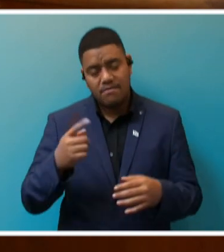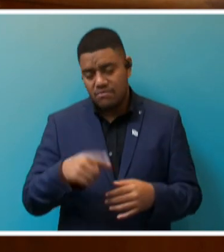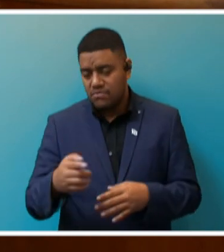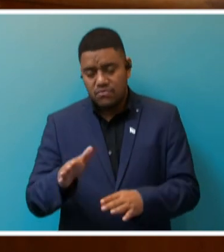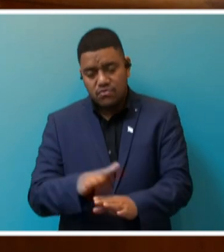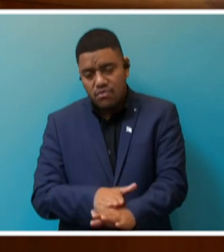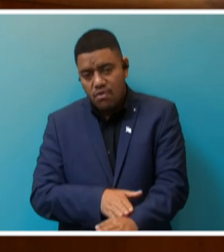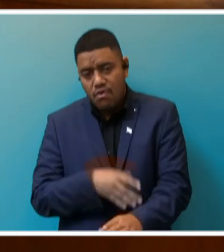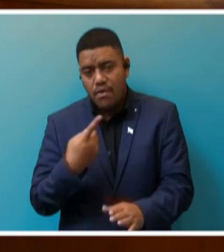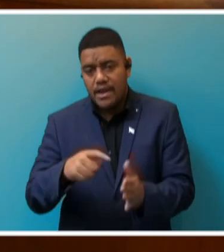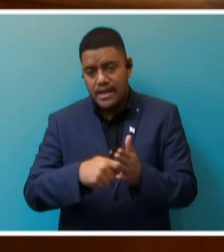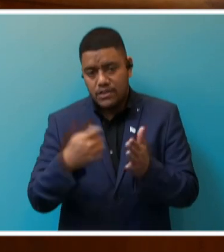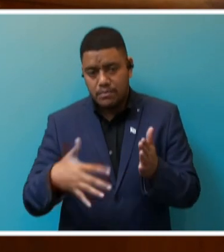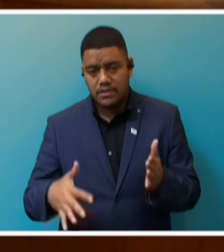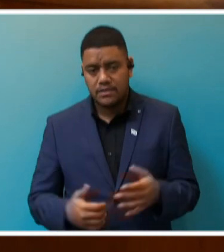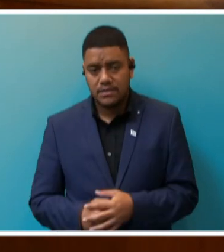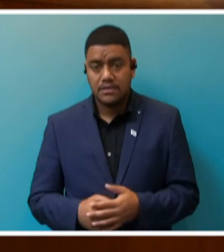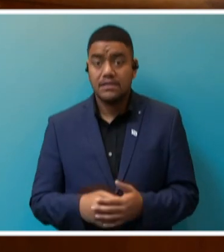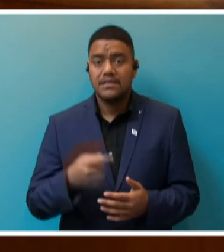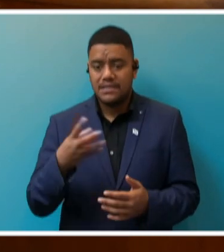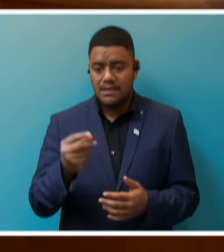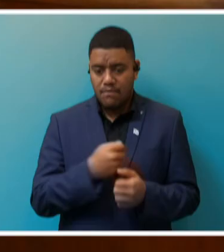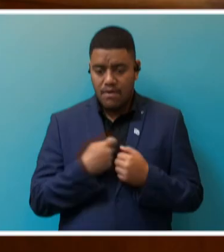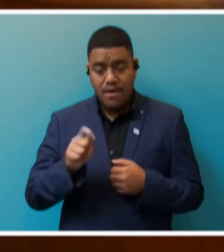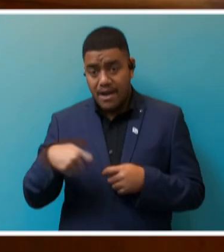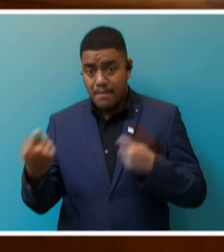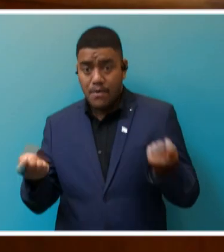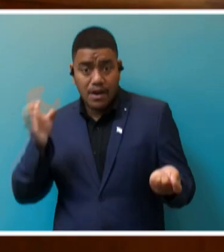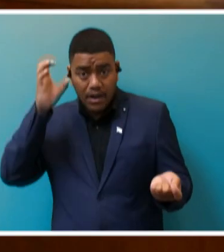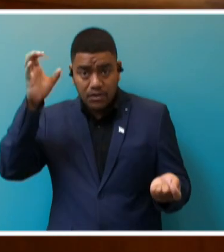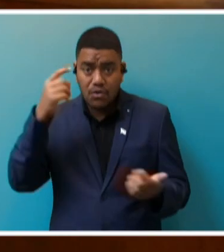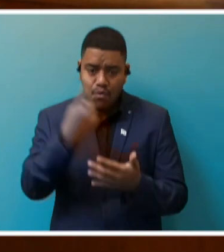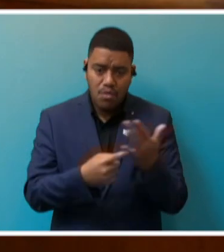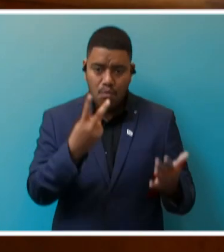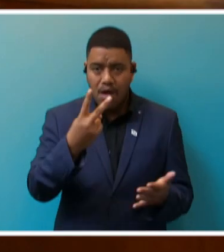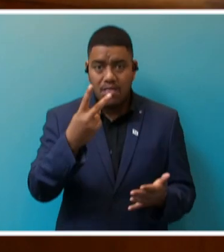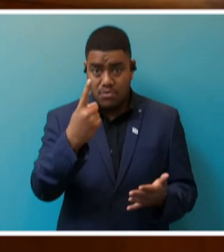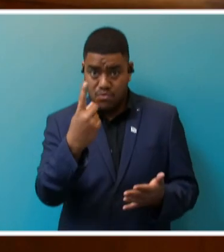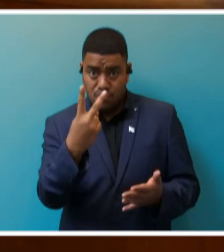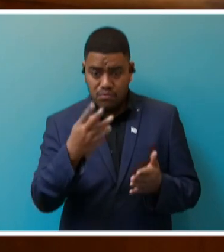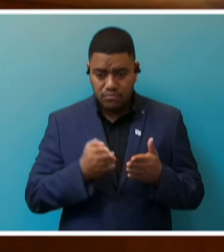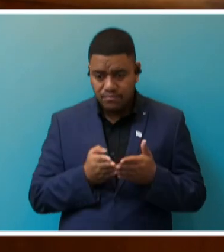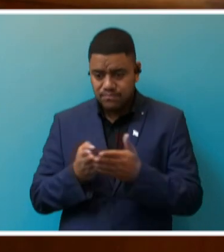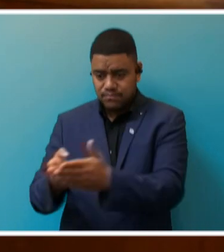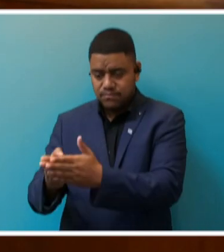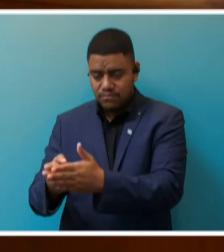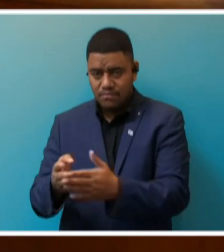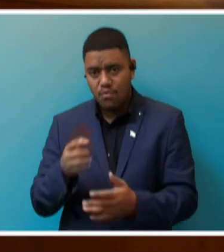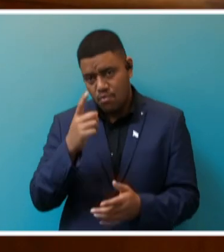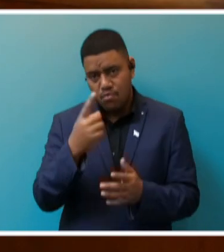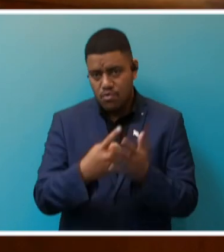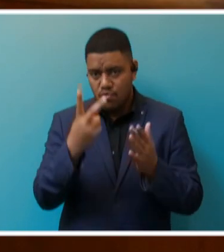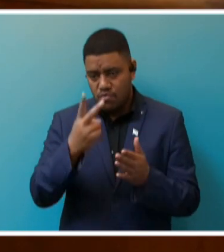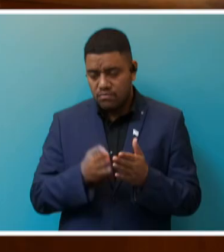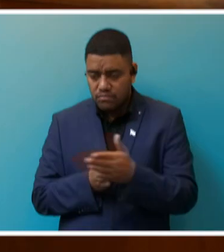expensive. In some of our neighboring countries, only 1 or 2 shipping lines serve a port. So